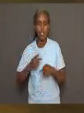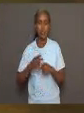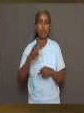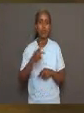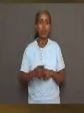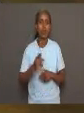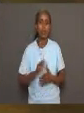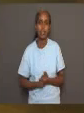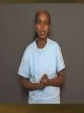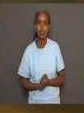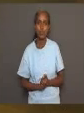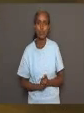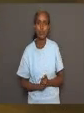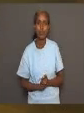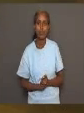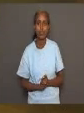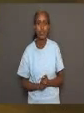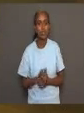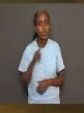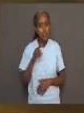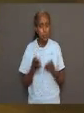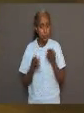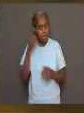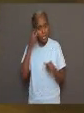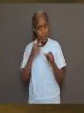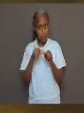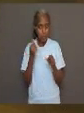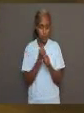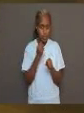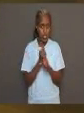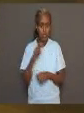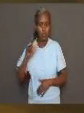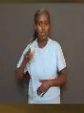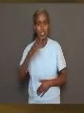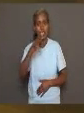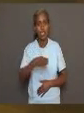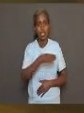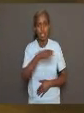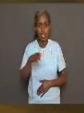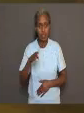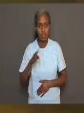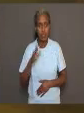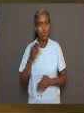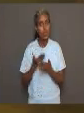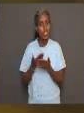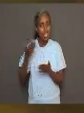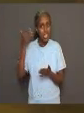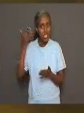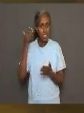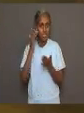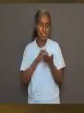programming. You may remember working with linear graphs in your earlier